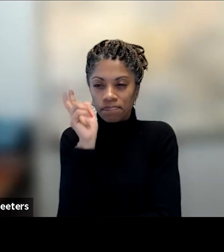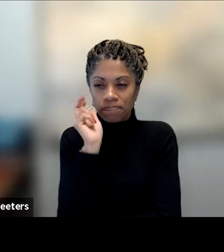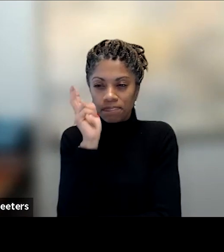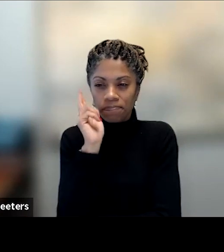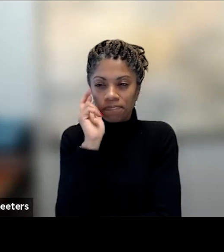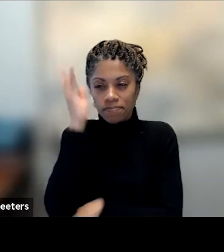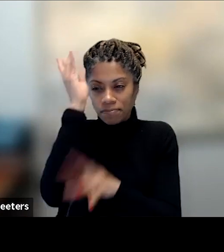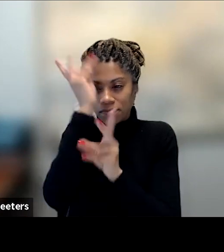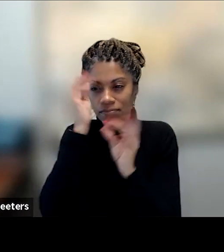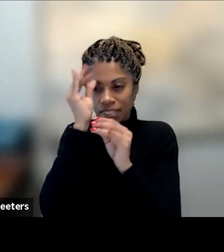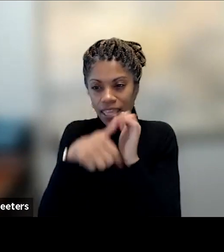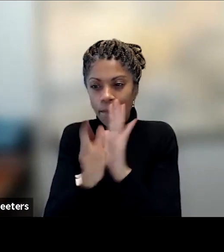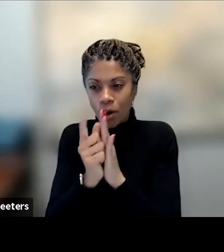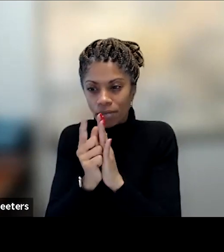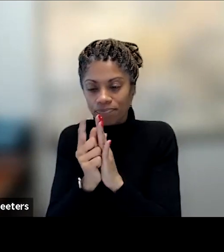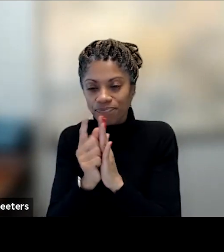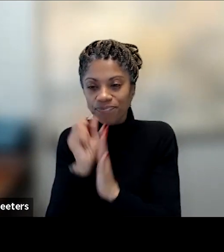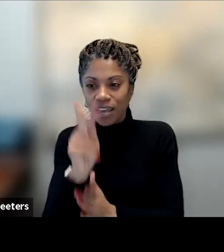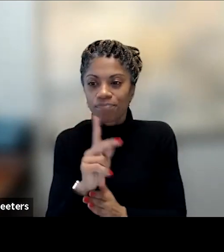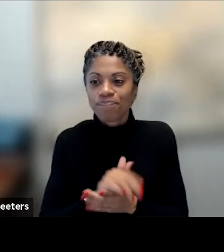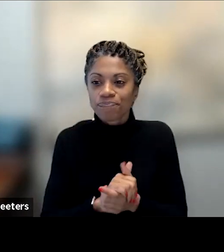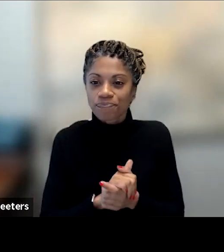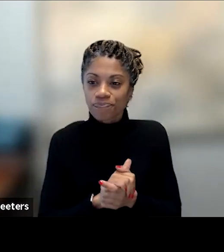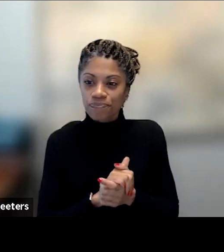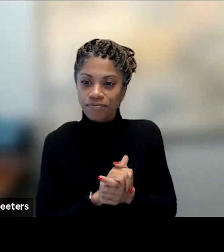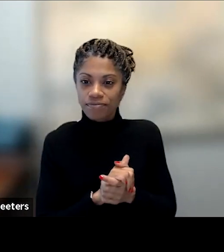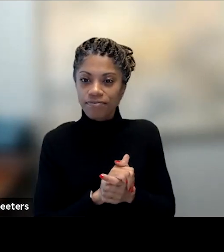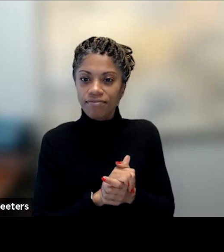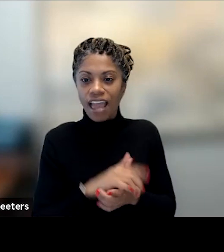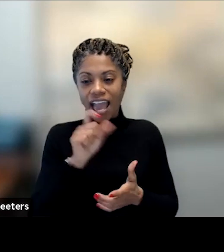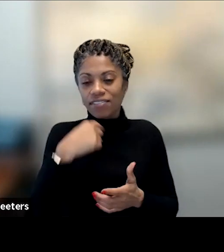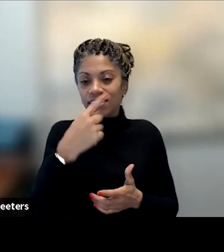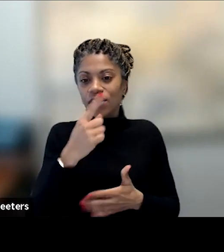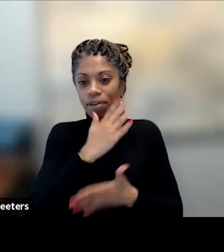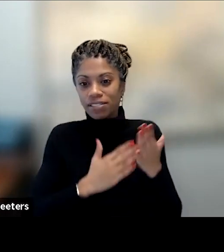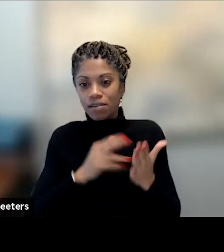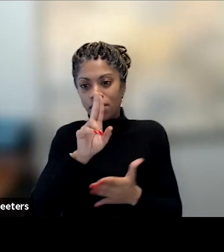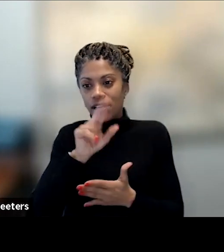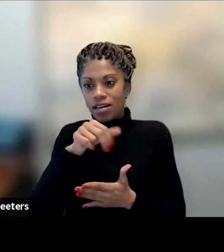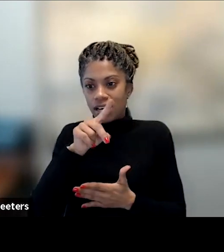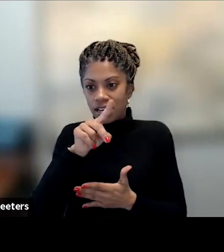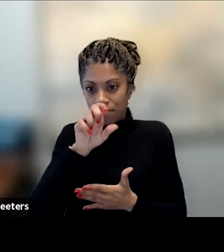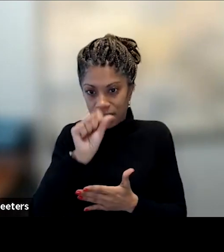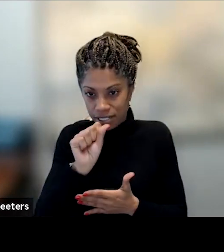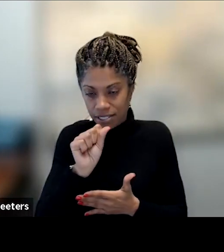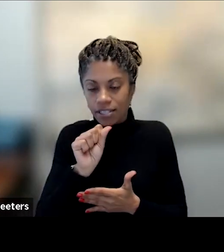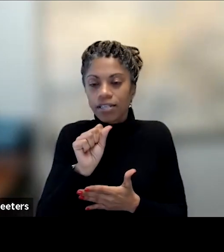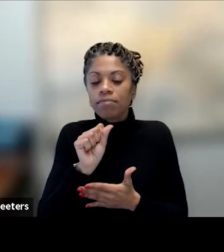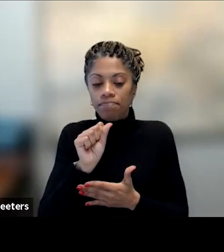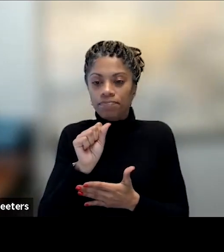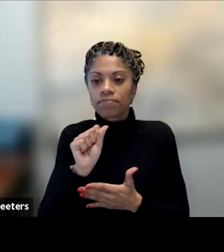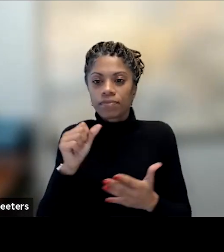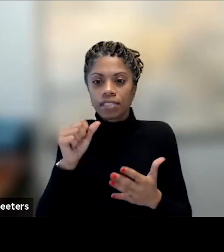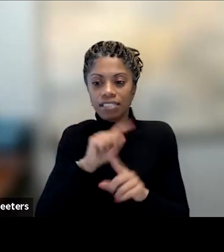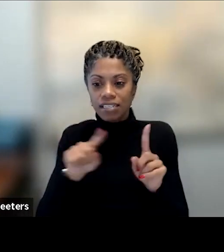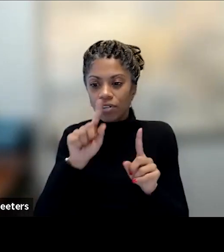panel. So to get us to the panel, before I do that, I have to tell you about updates. And so what we have found is that tools around DEI and equity